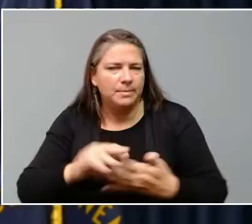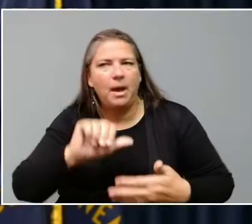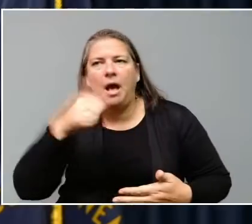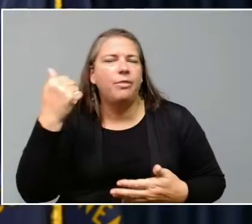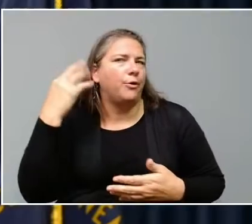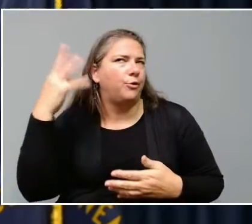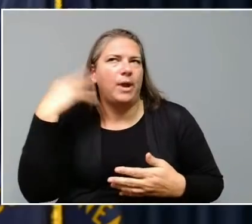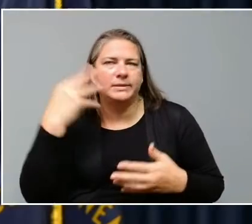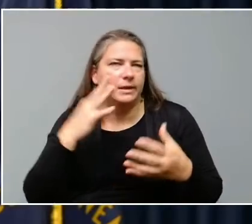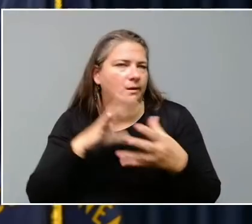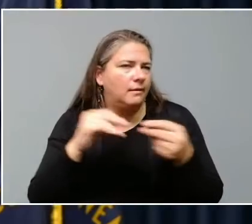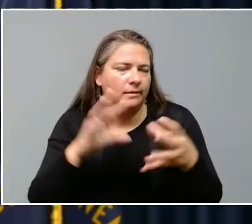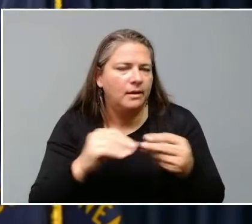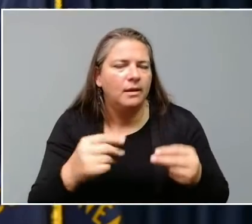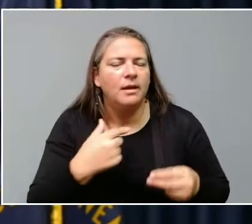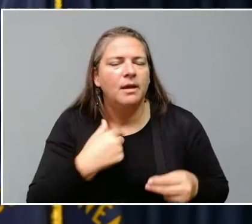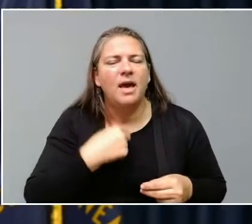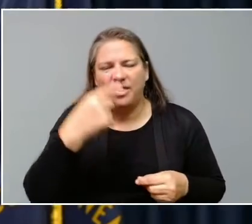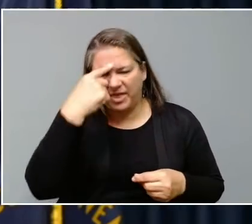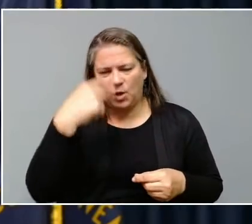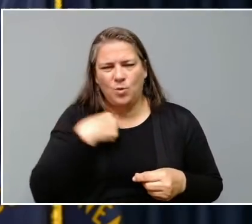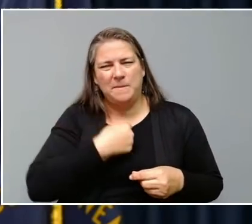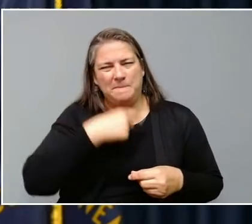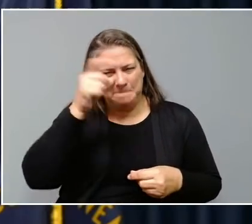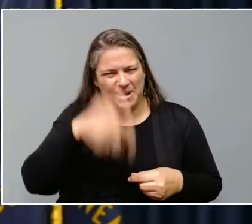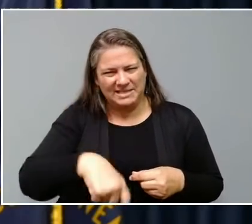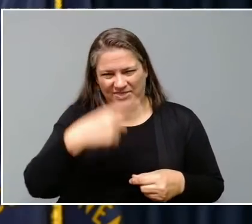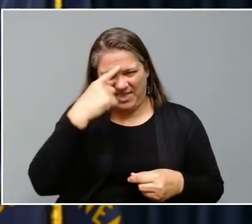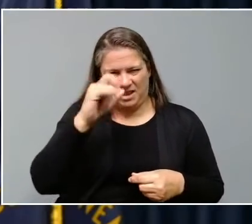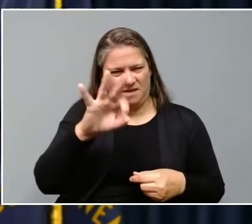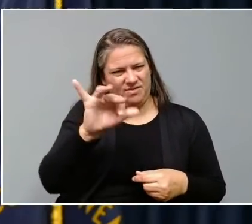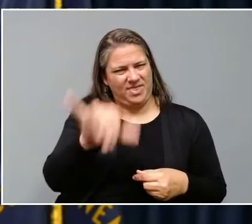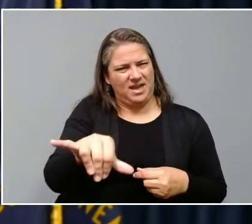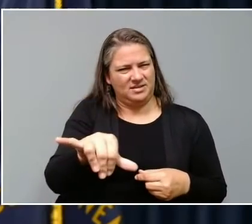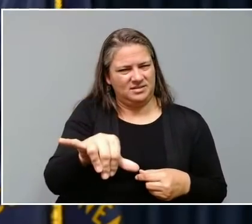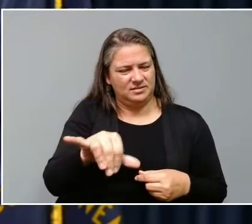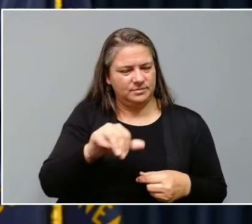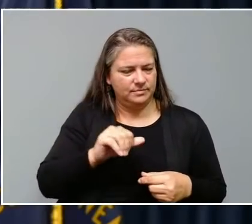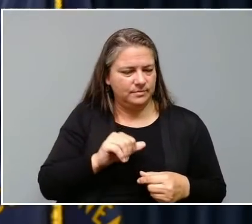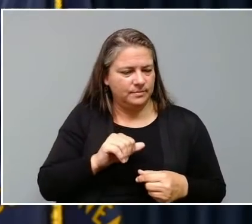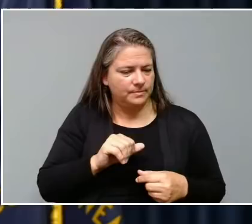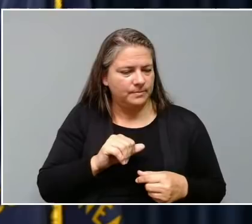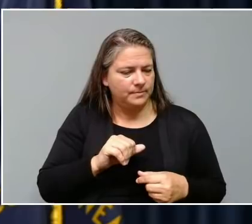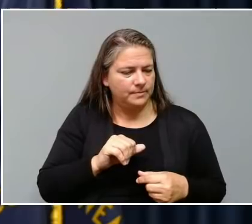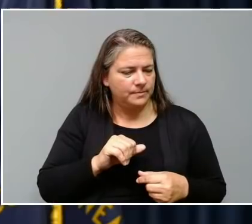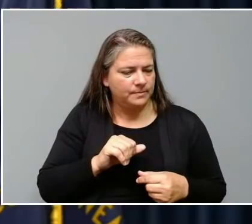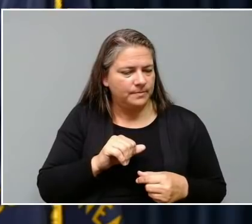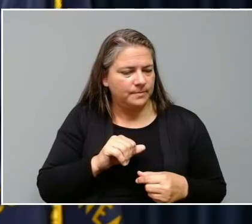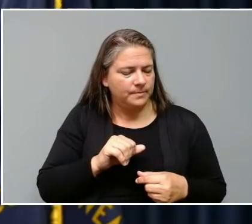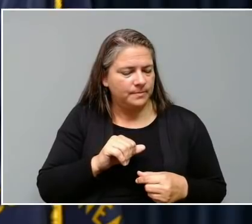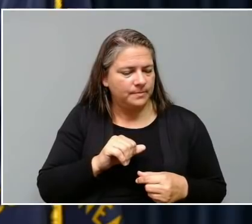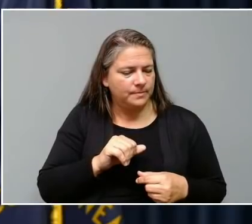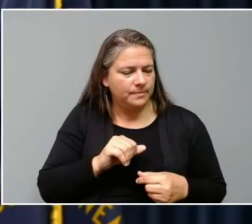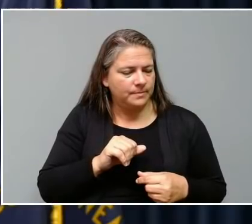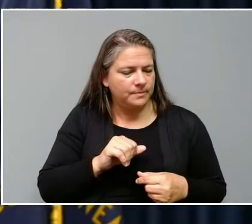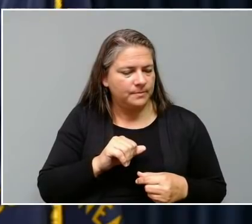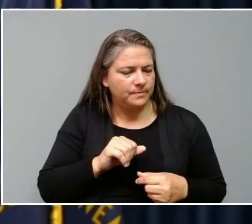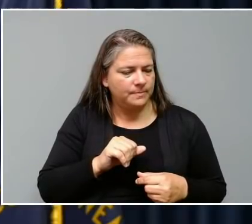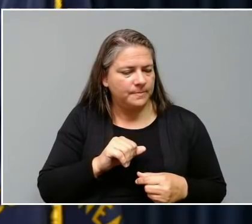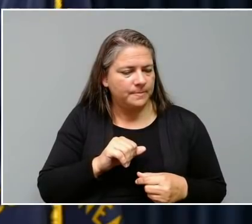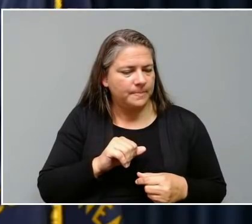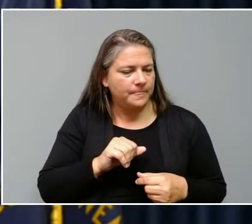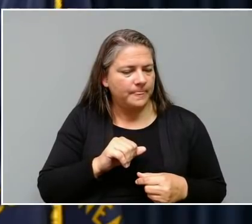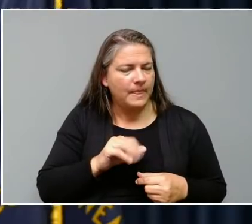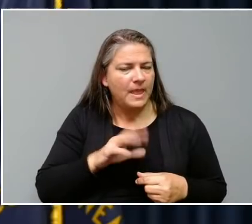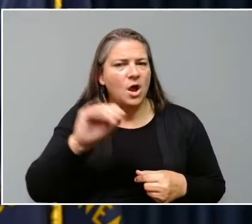so I think we have to really think about that too. Admittedly, on the flip side, you got to have